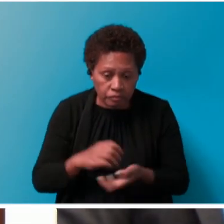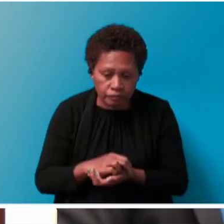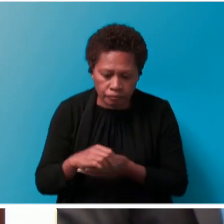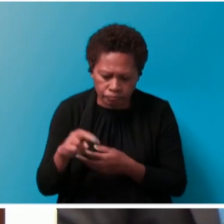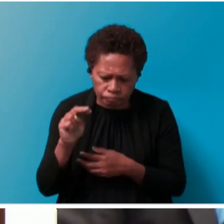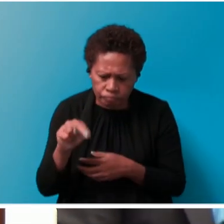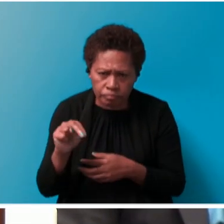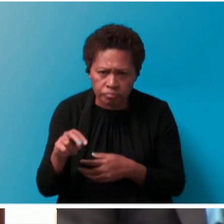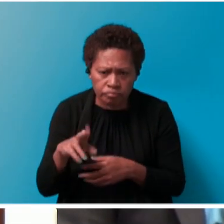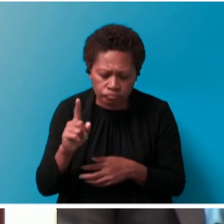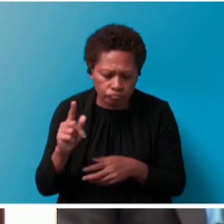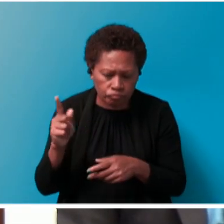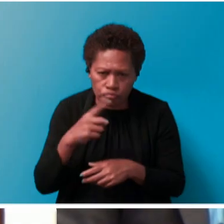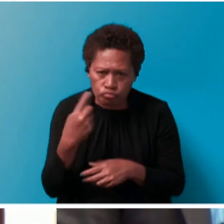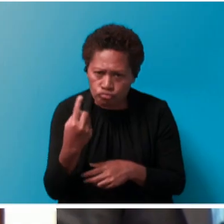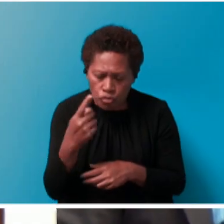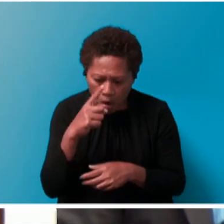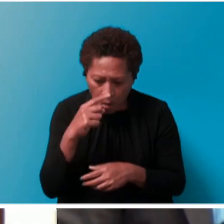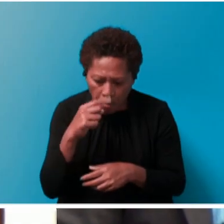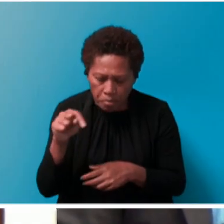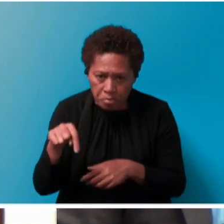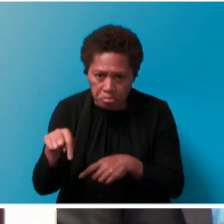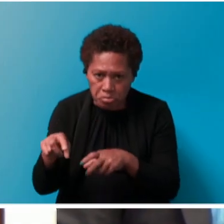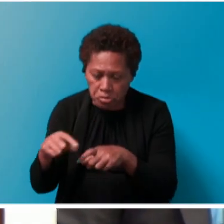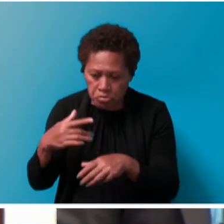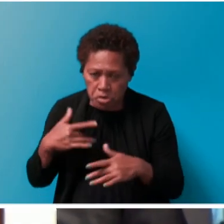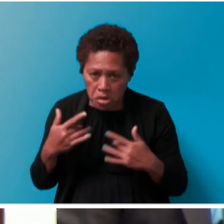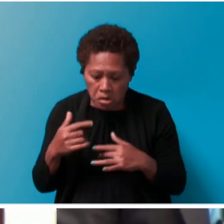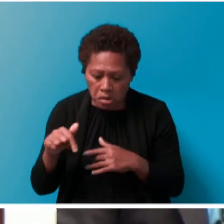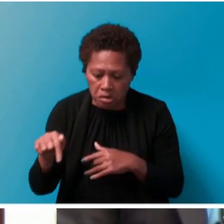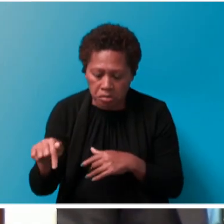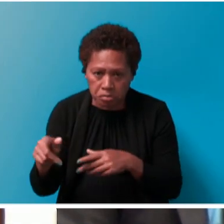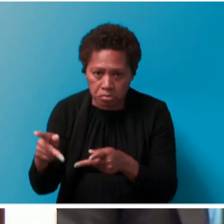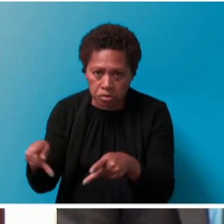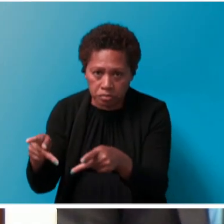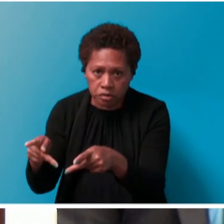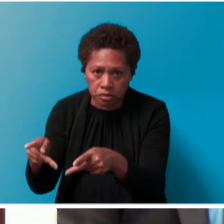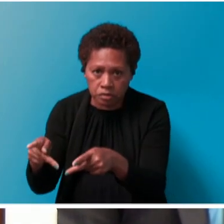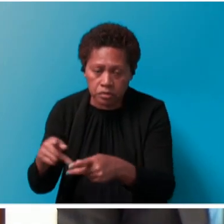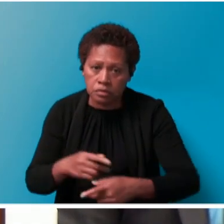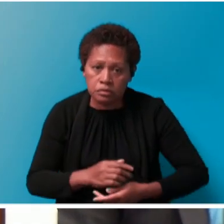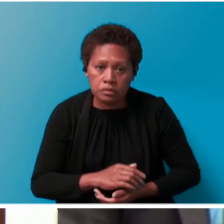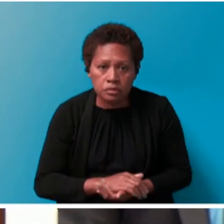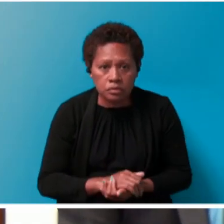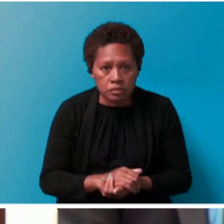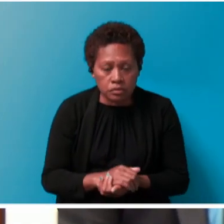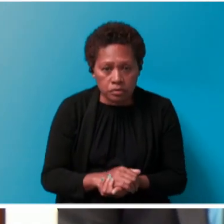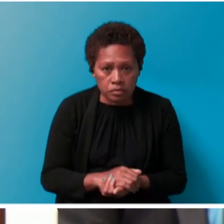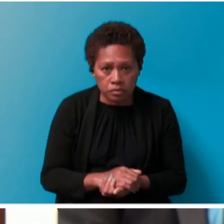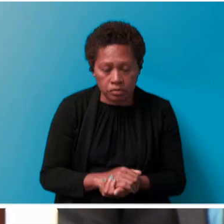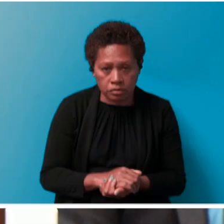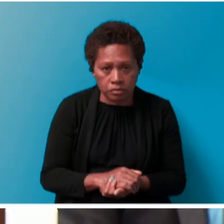tenants. Data collected is currently being reviewed to inform practical relocation